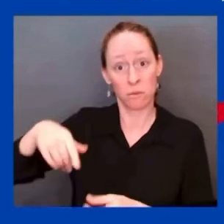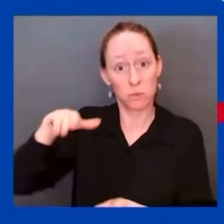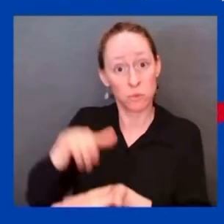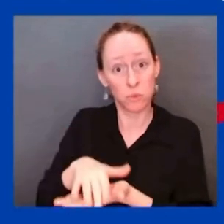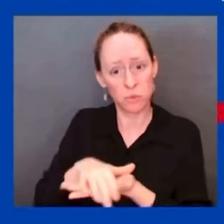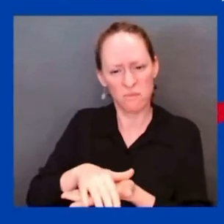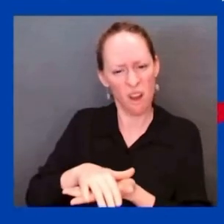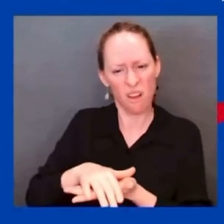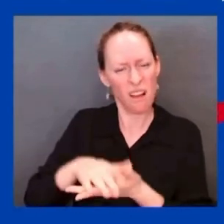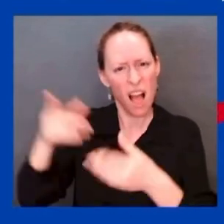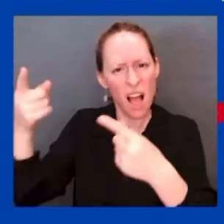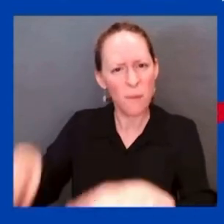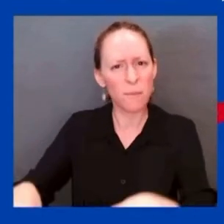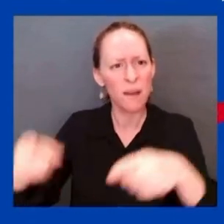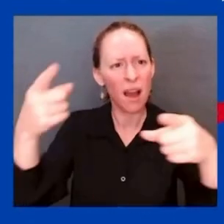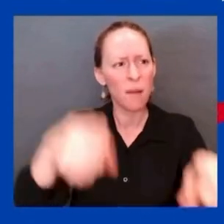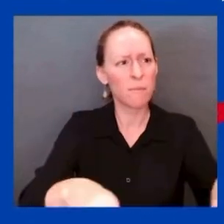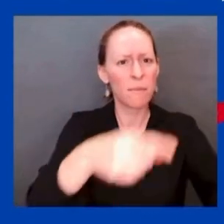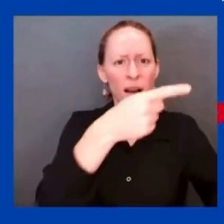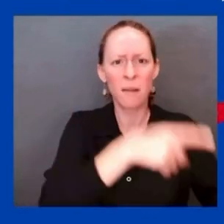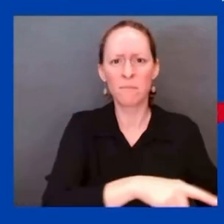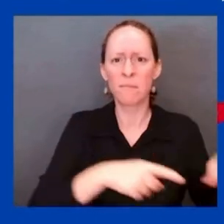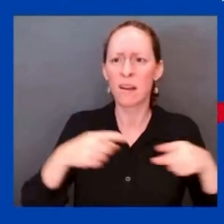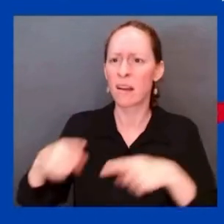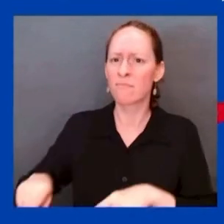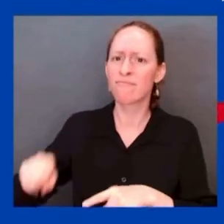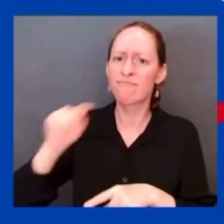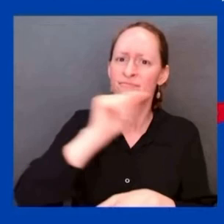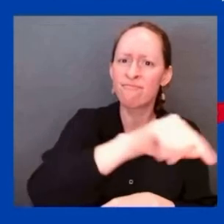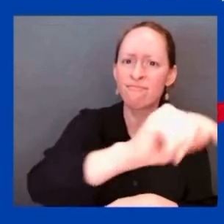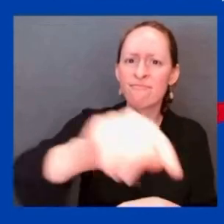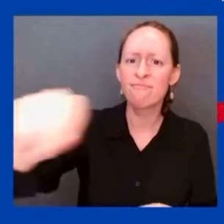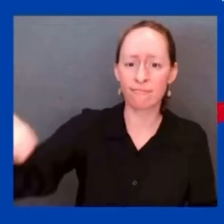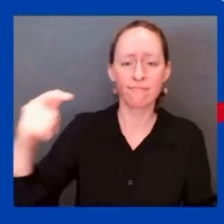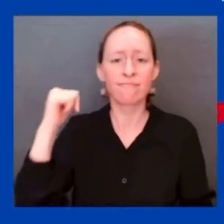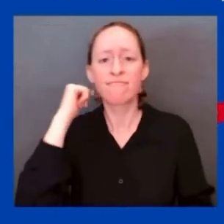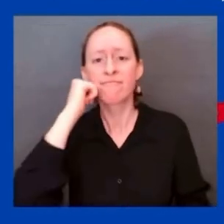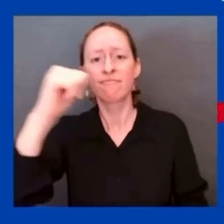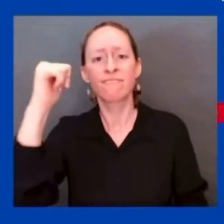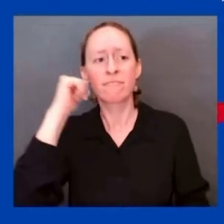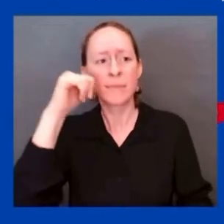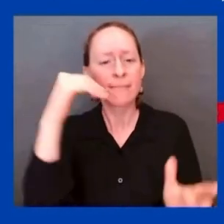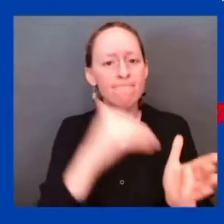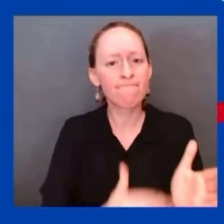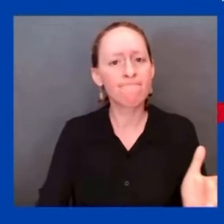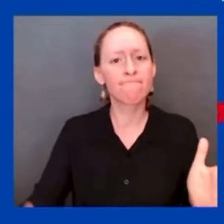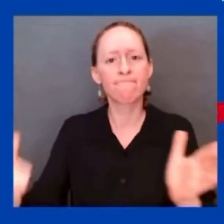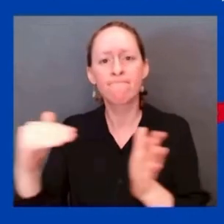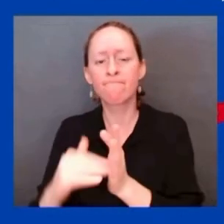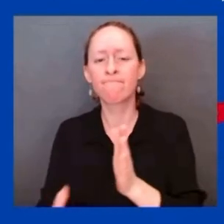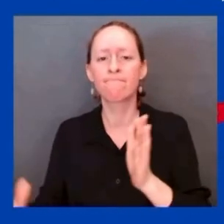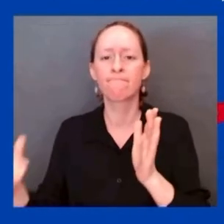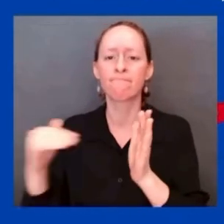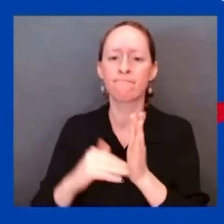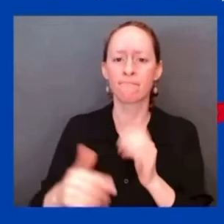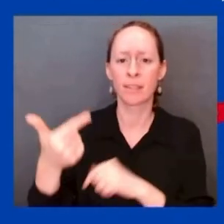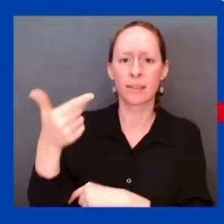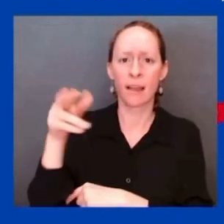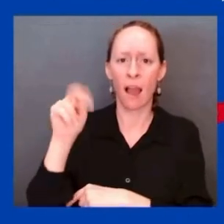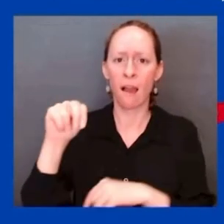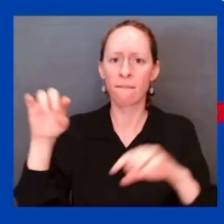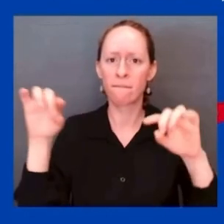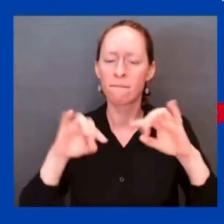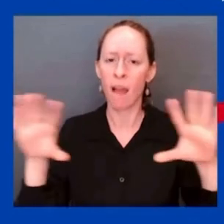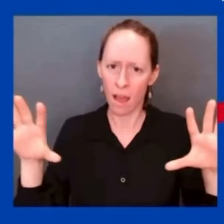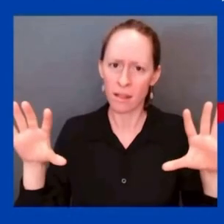from daily gun-related tragedies, please remember this administration and those beyond have vowed to change our